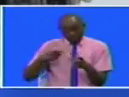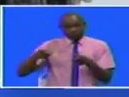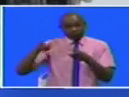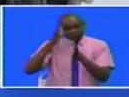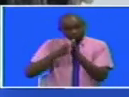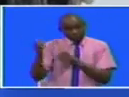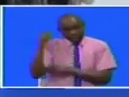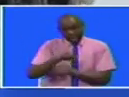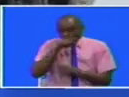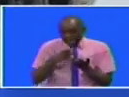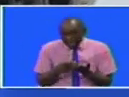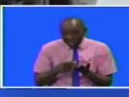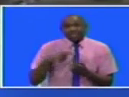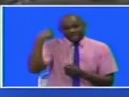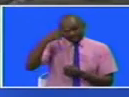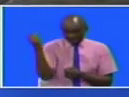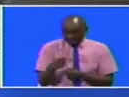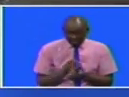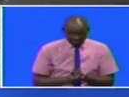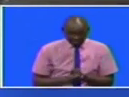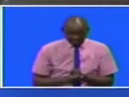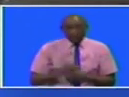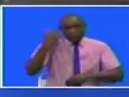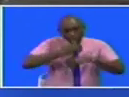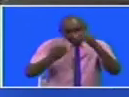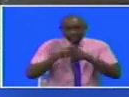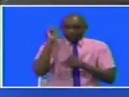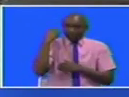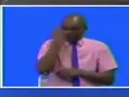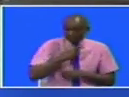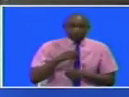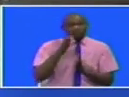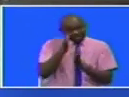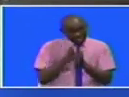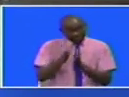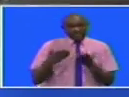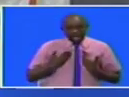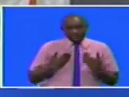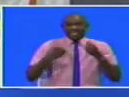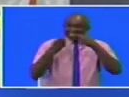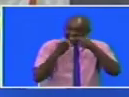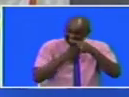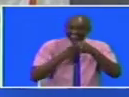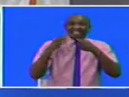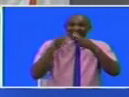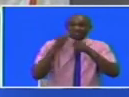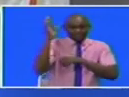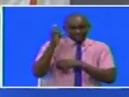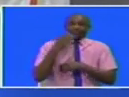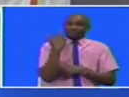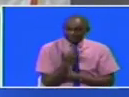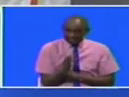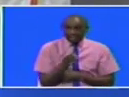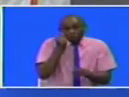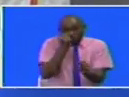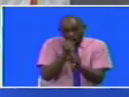imported into the country next month. Construction of the first phase of the SGR is 98% complete, with